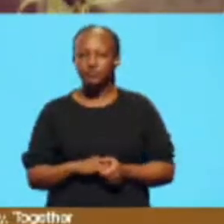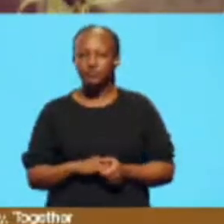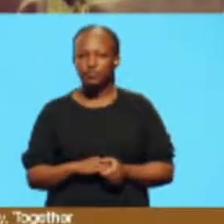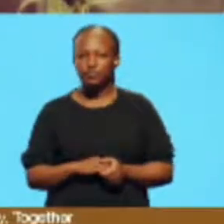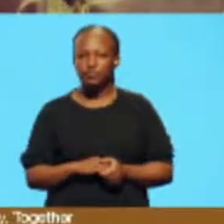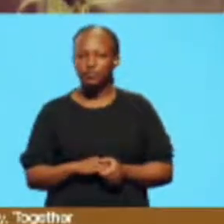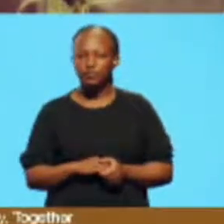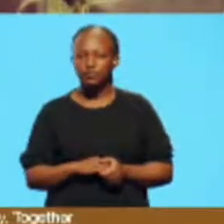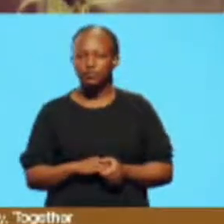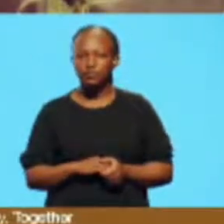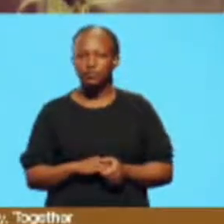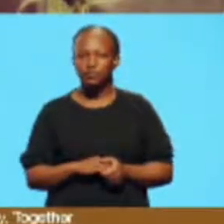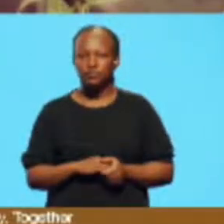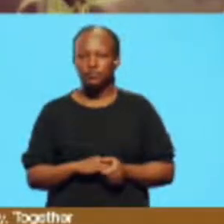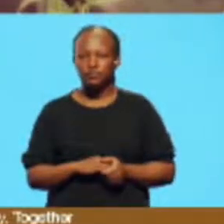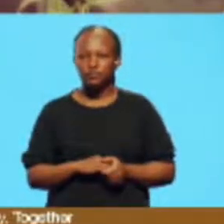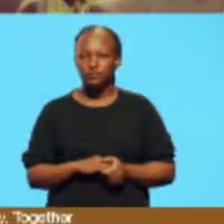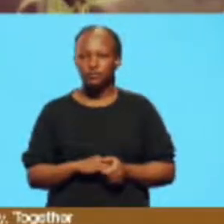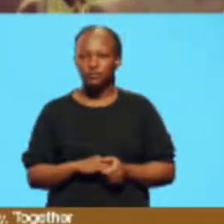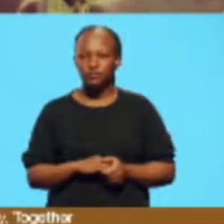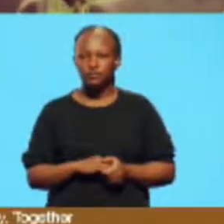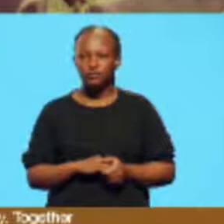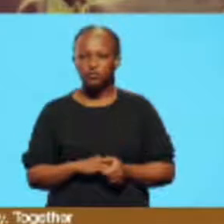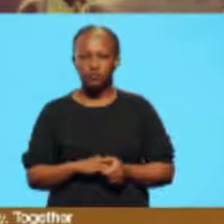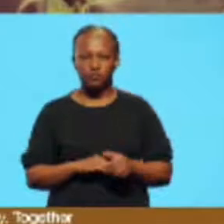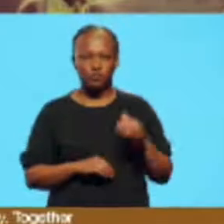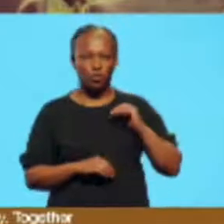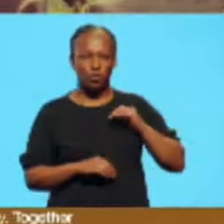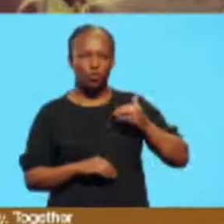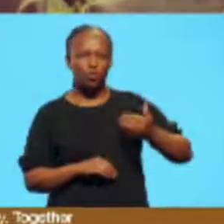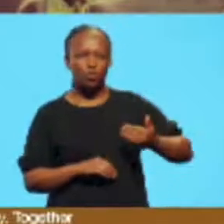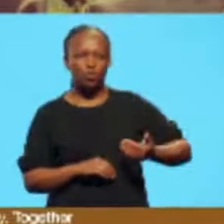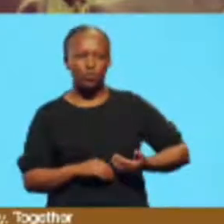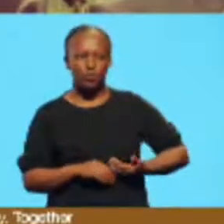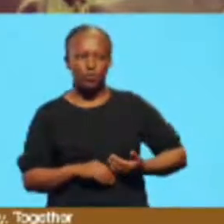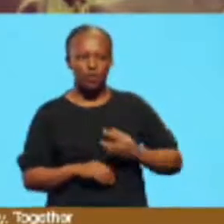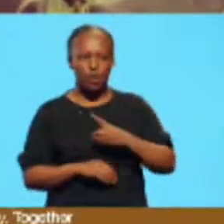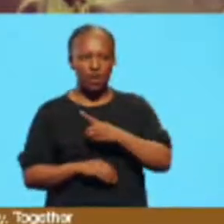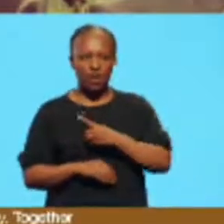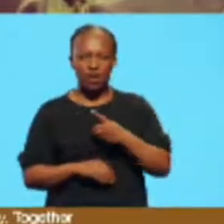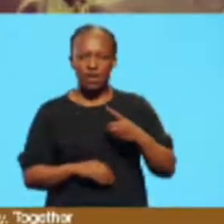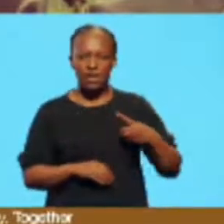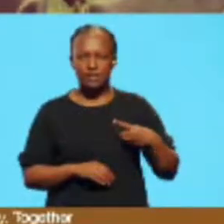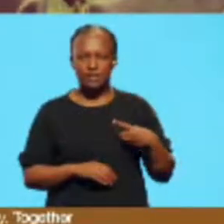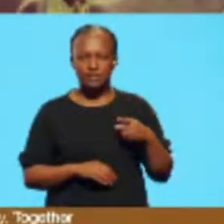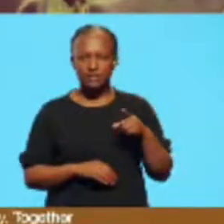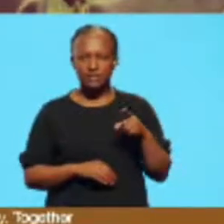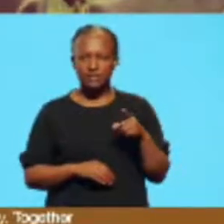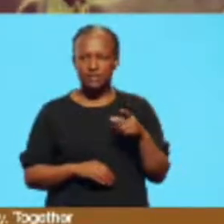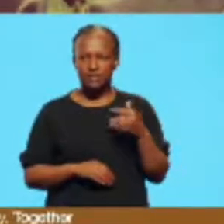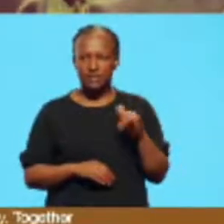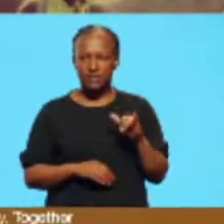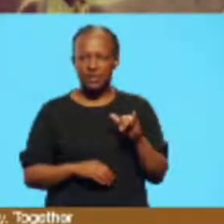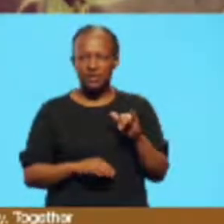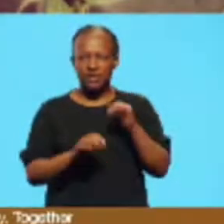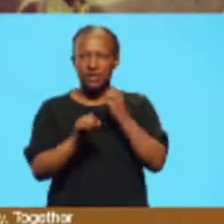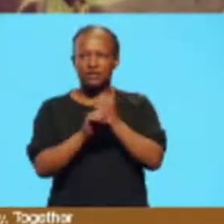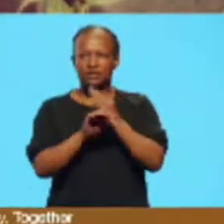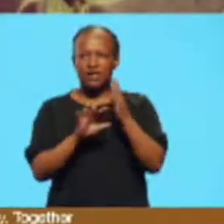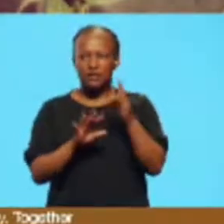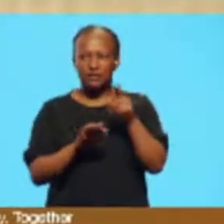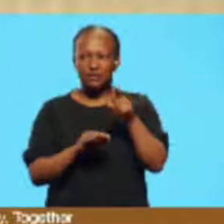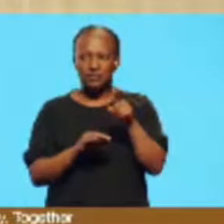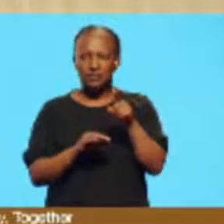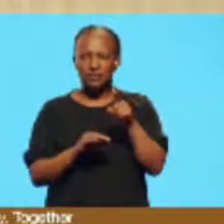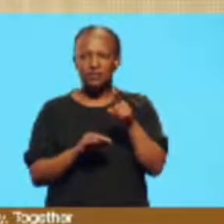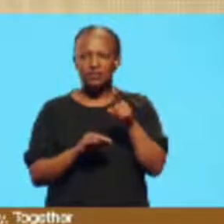And there's a lady. I don't want to, once I start saying, at least because